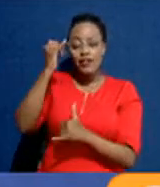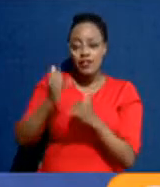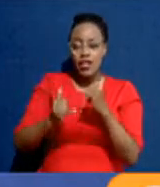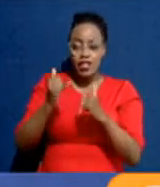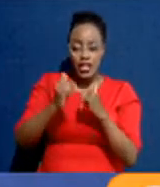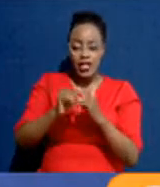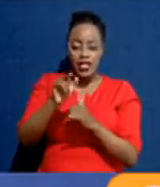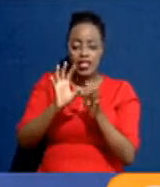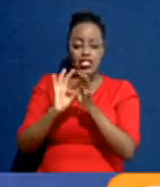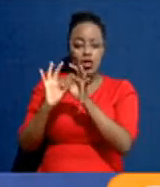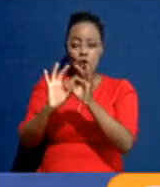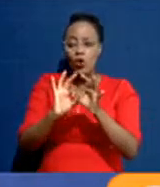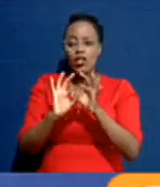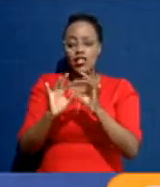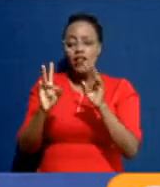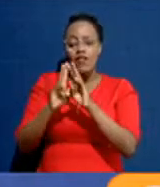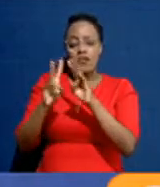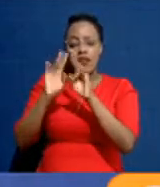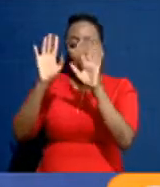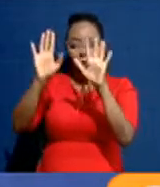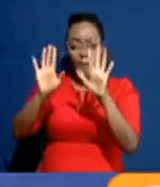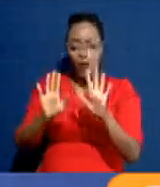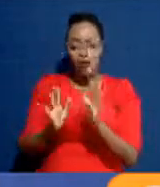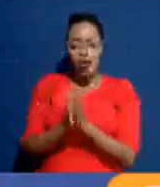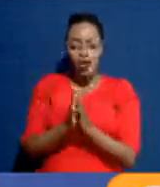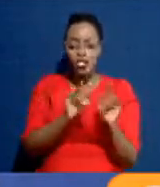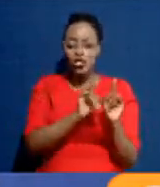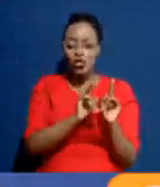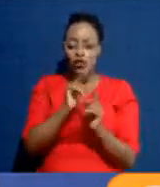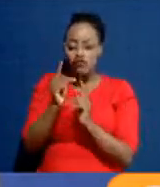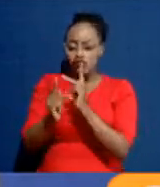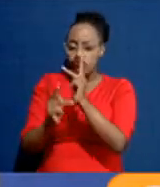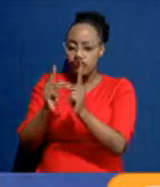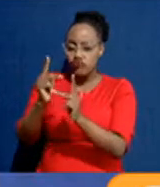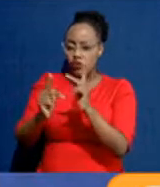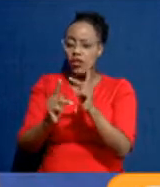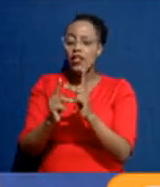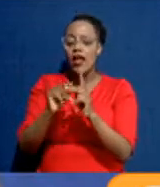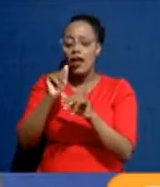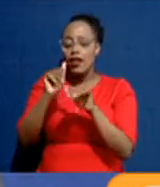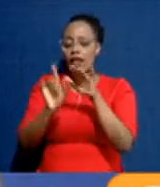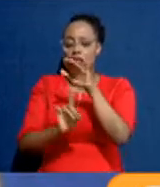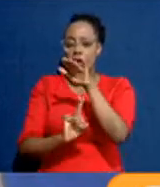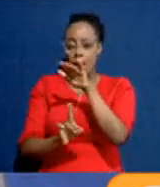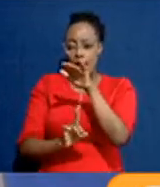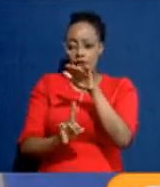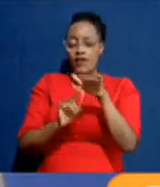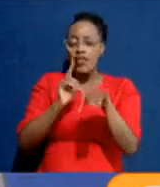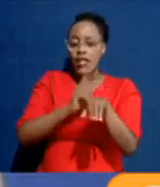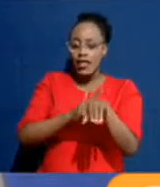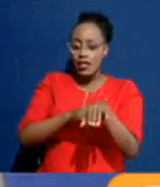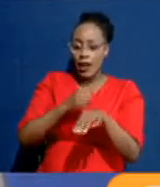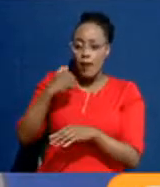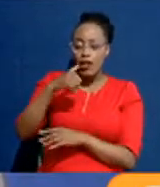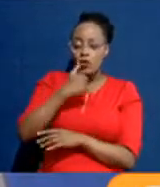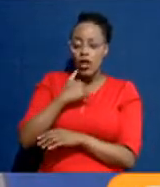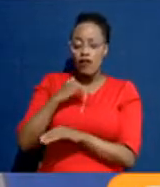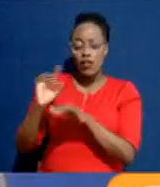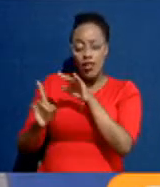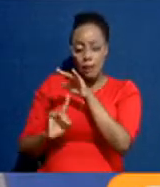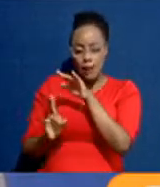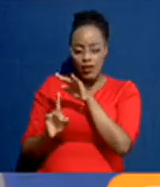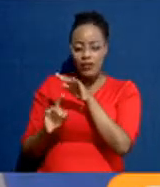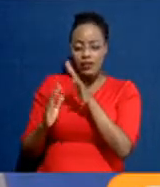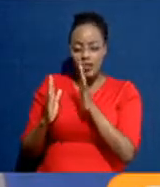that coordination is very important. And it is processed by the officers in the ministry. Yeah. By the time it comes to the minister, it